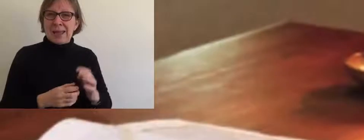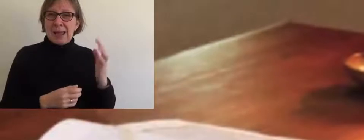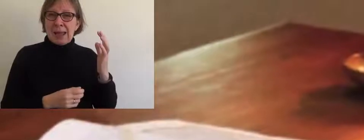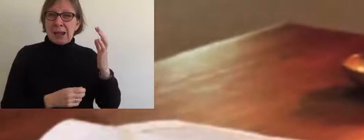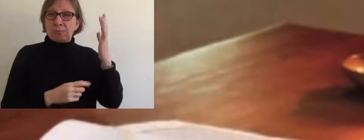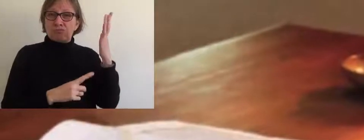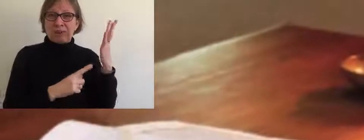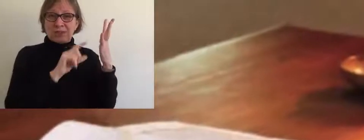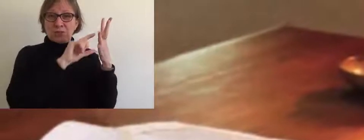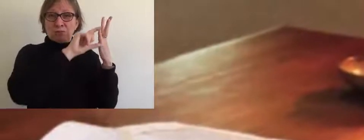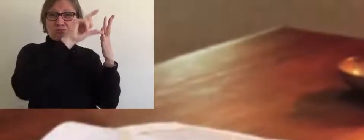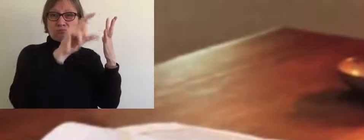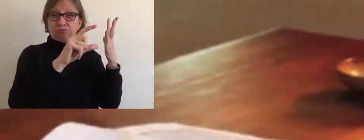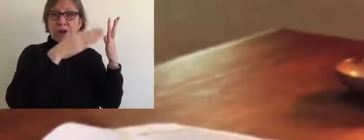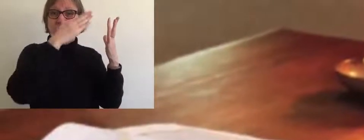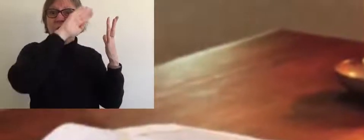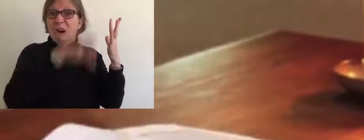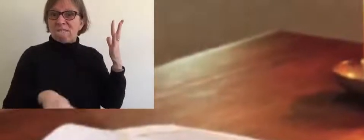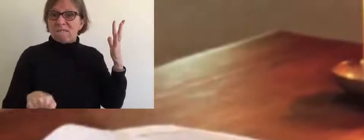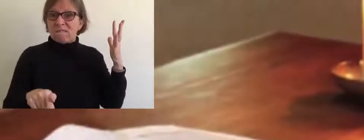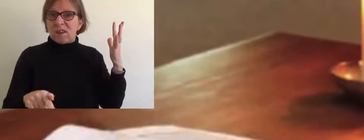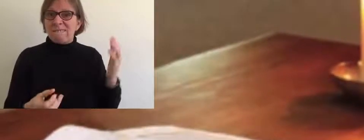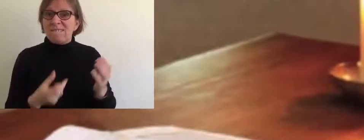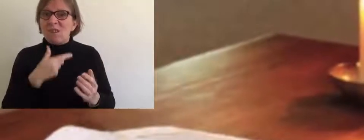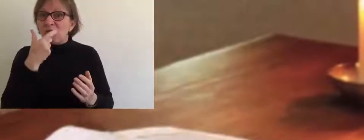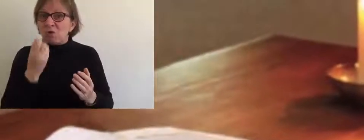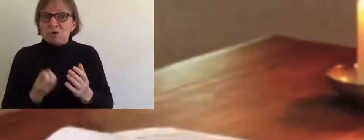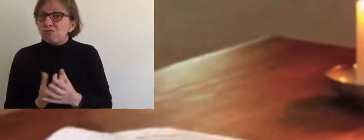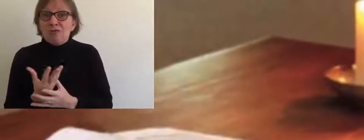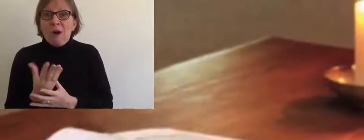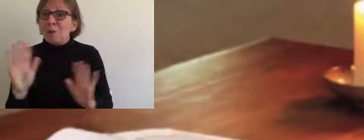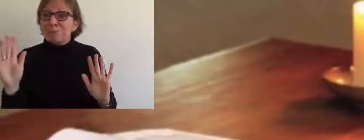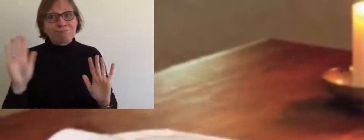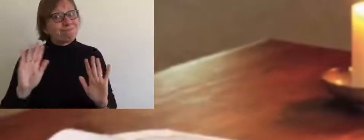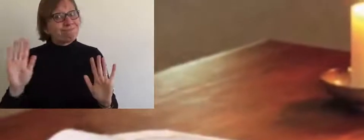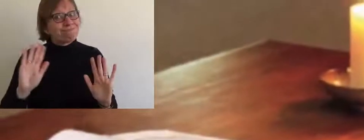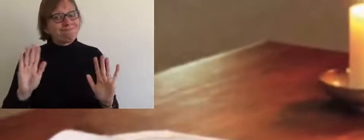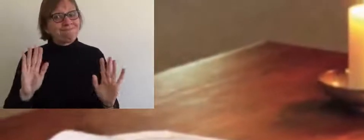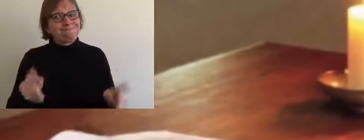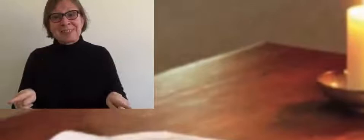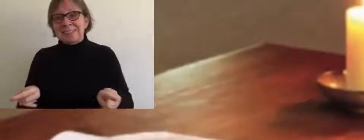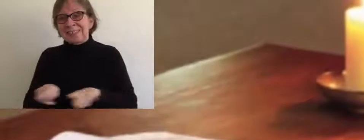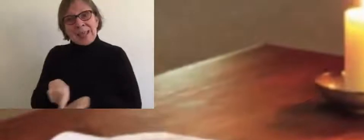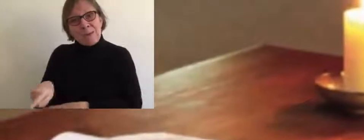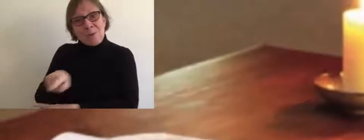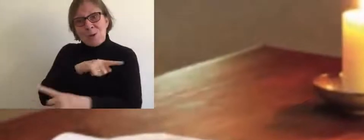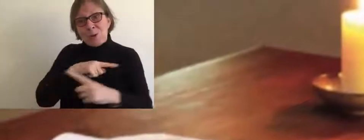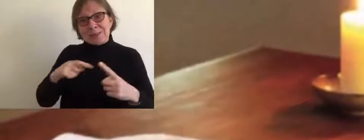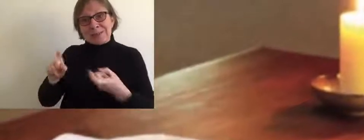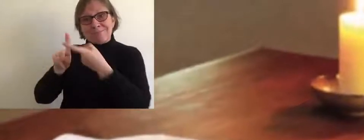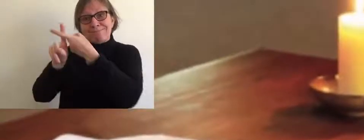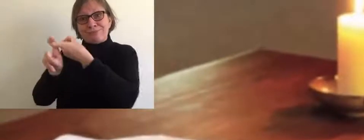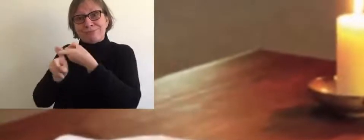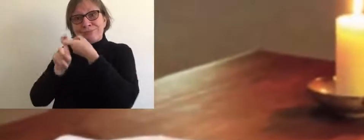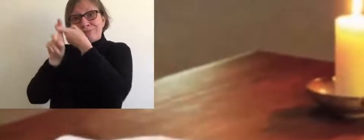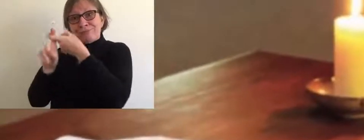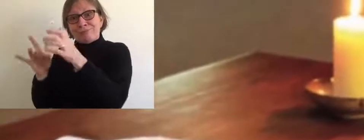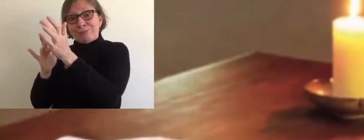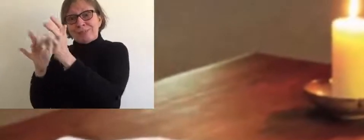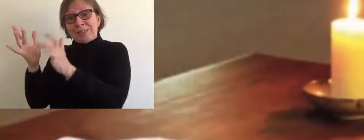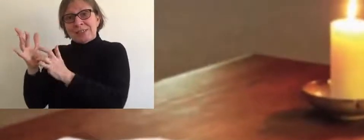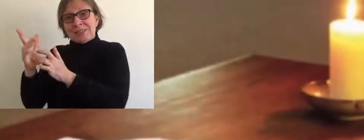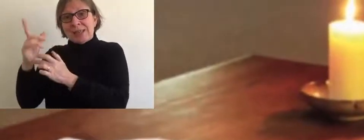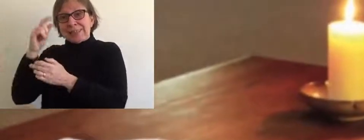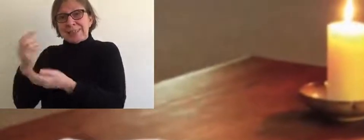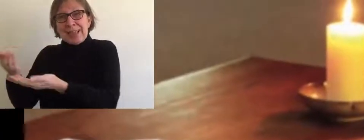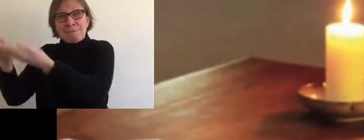by itself. It must remain in the vine. Neither can you bear fruit unless you remain in me.